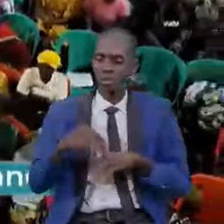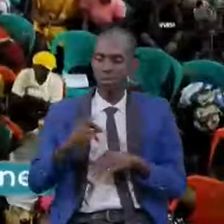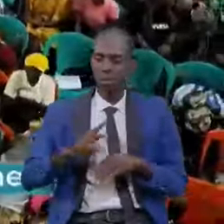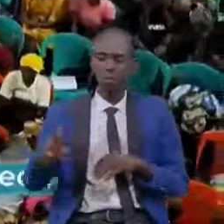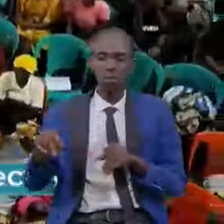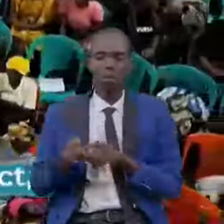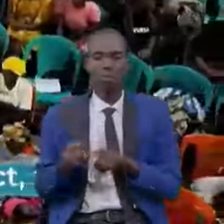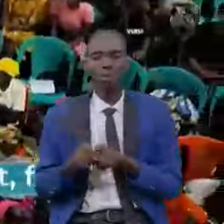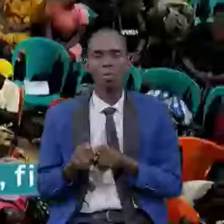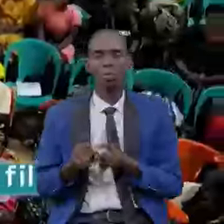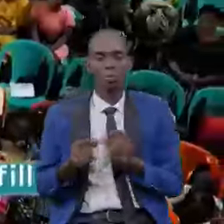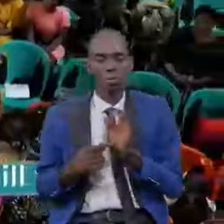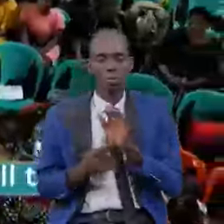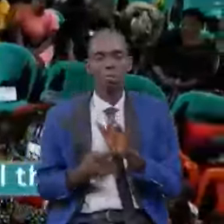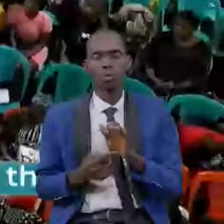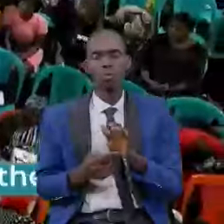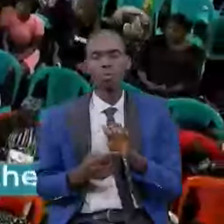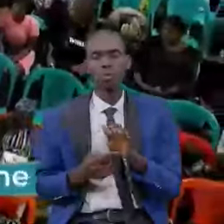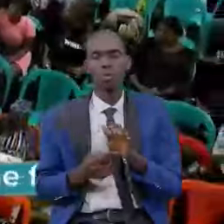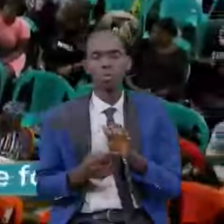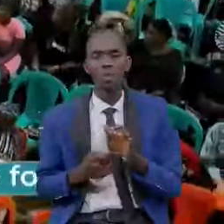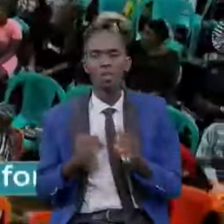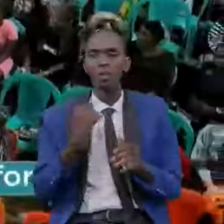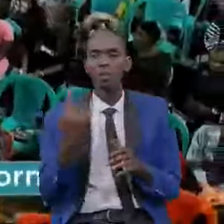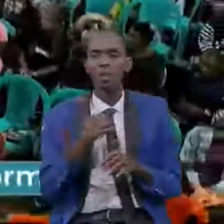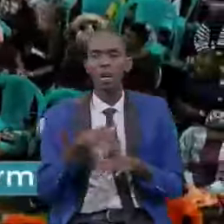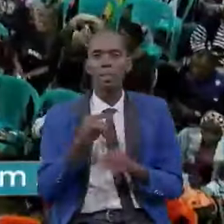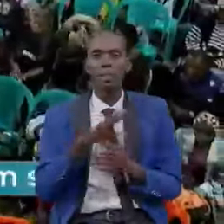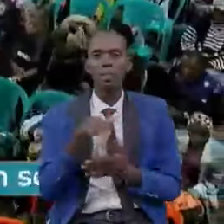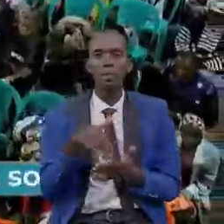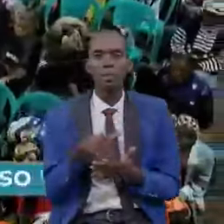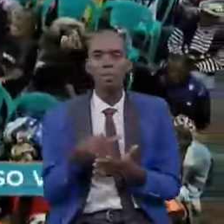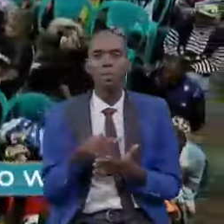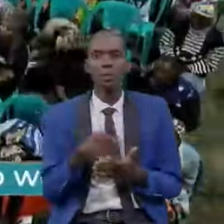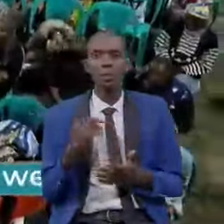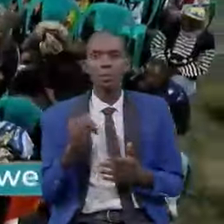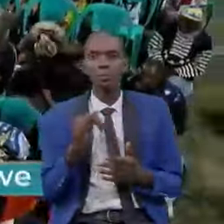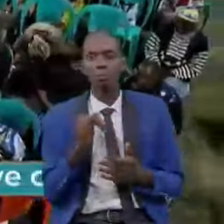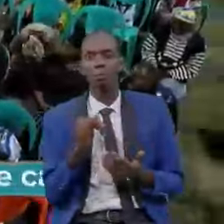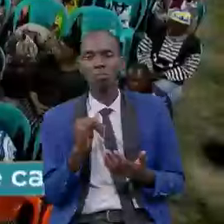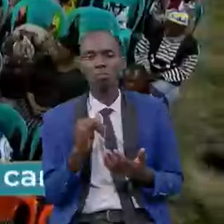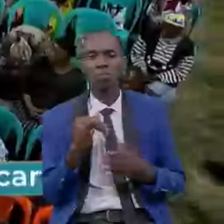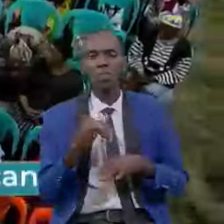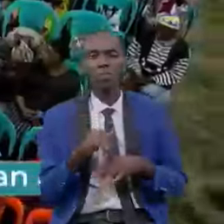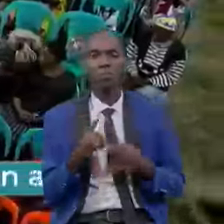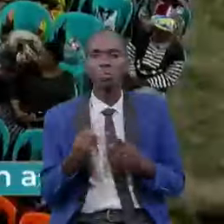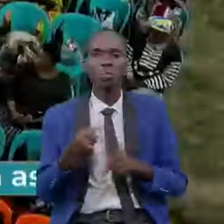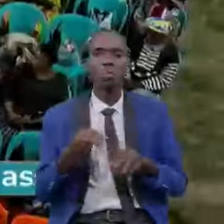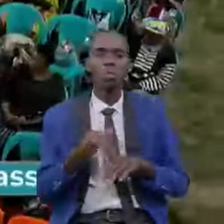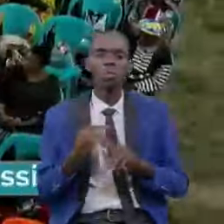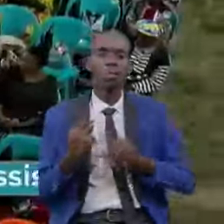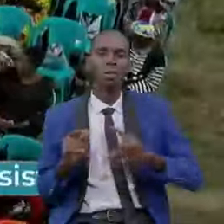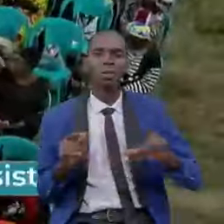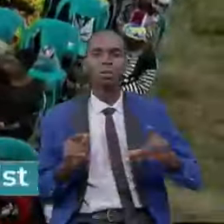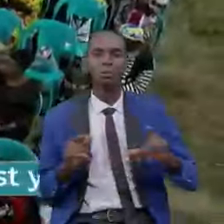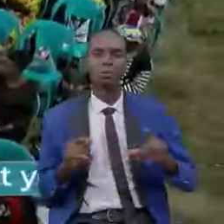It's only the center that I've seen. To my left, please. If you are true. Thank you.